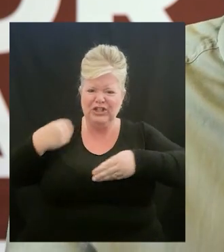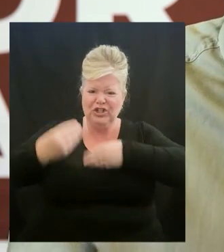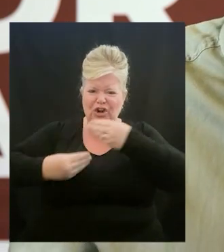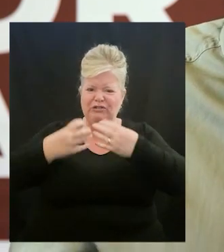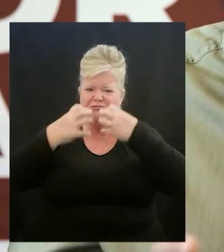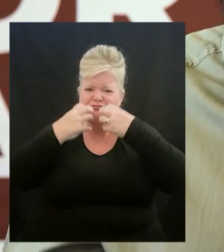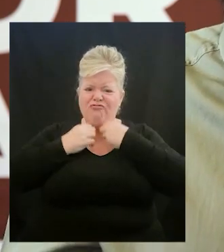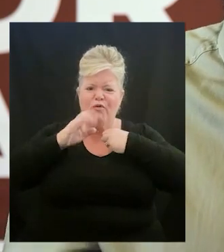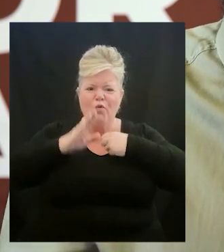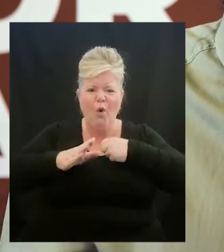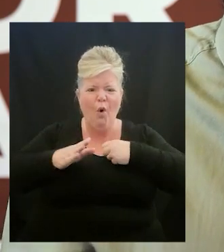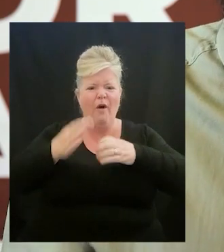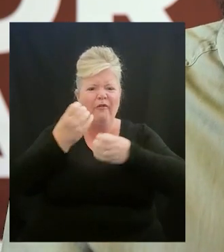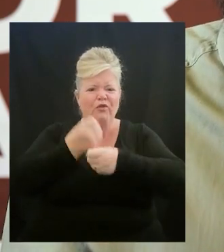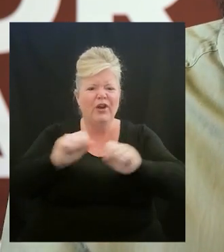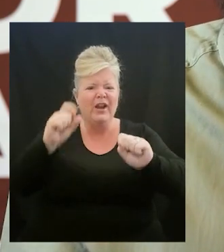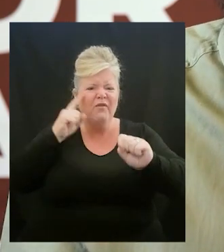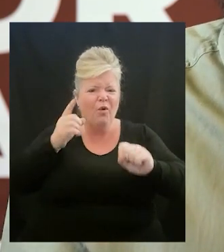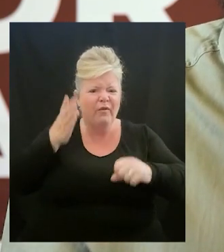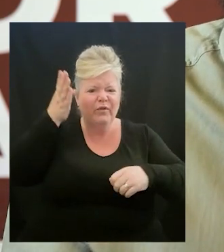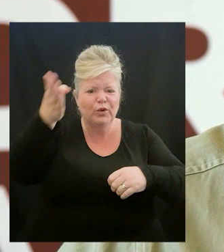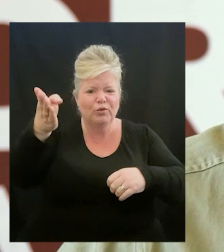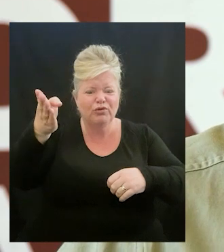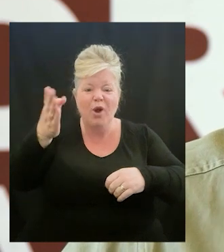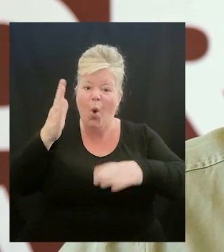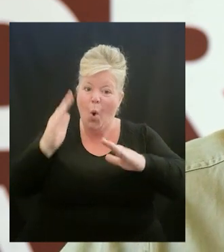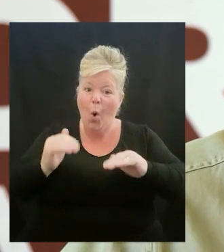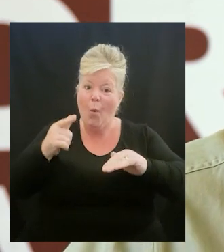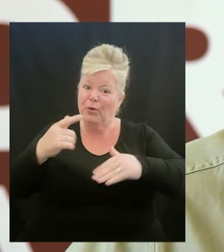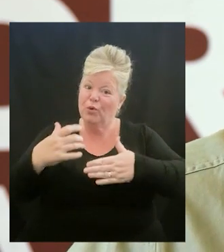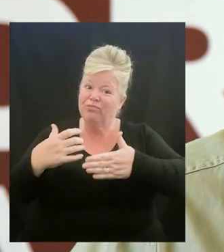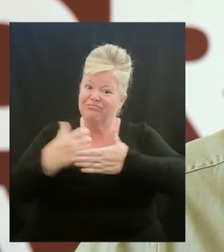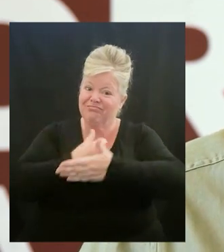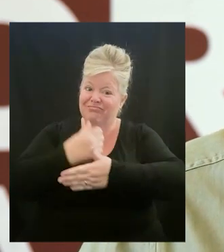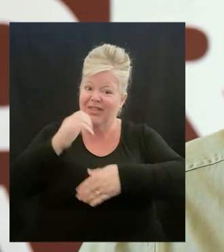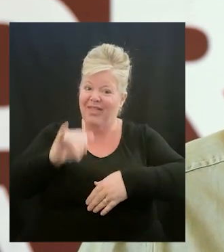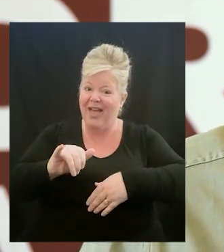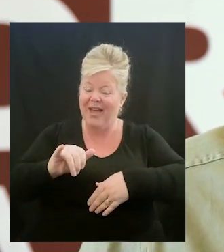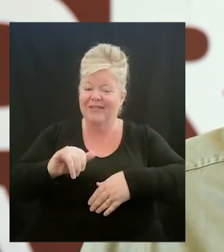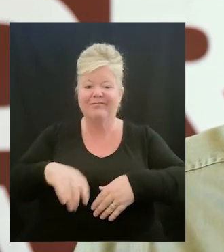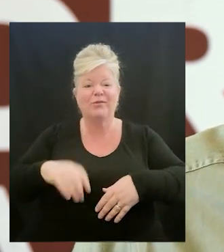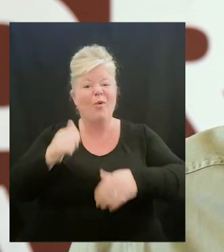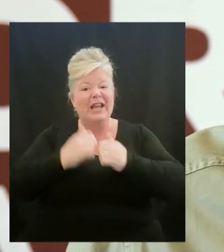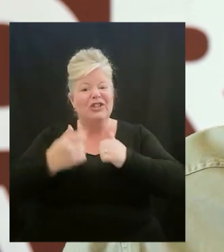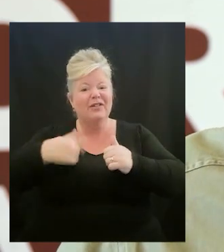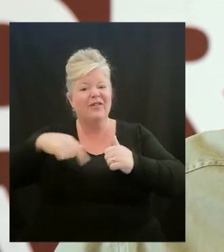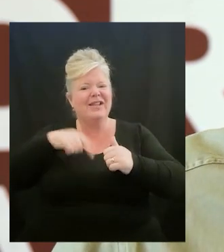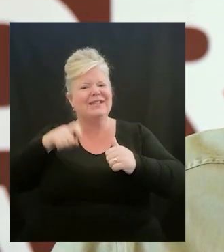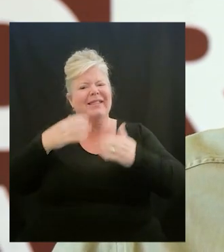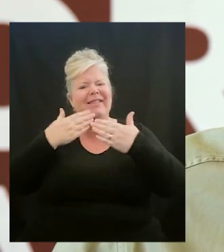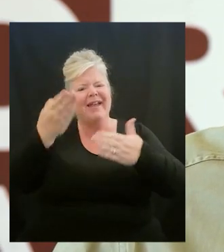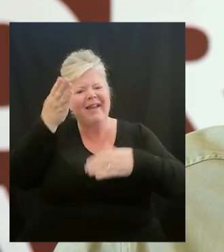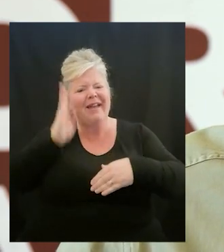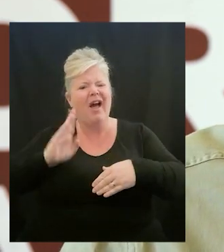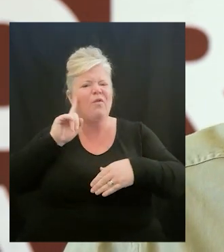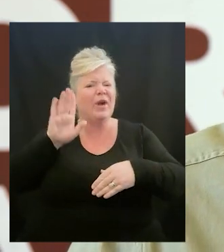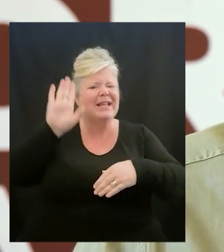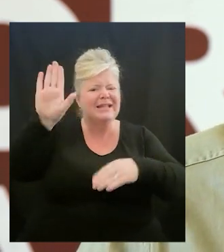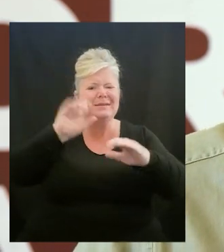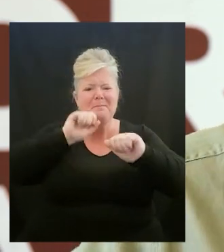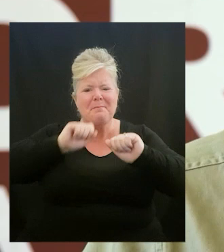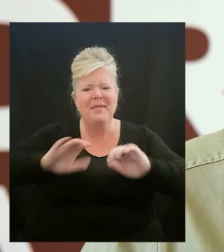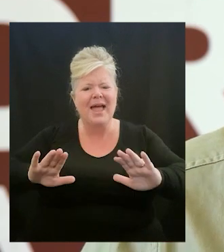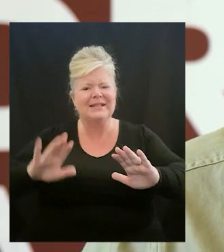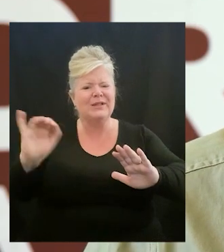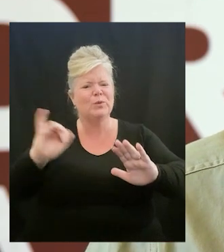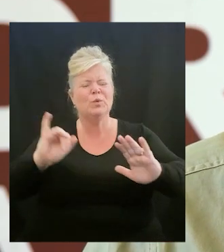freedom. I hope you make good use of it." So with that in mind, let's each of us thank God for his blessings in our nation